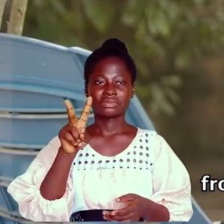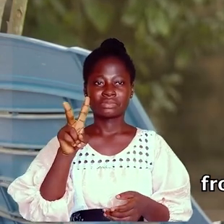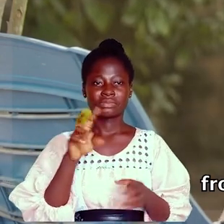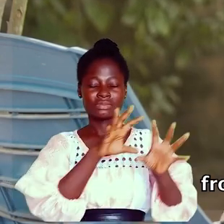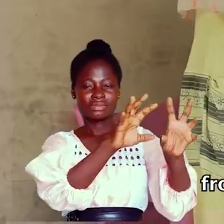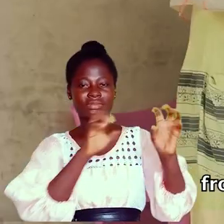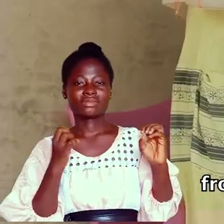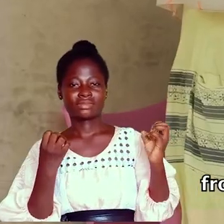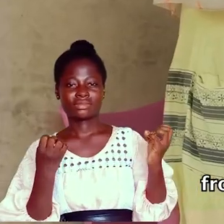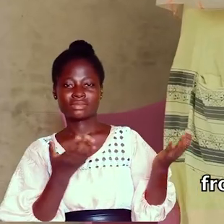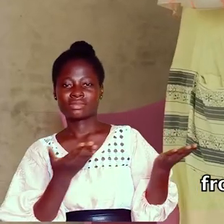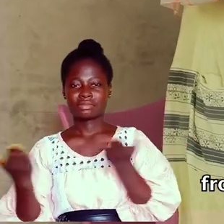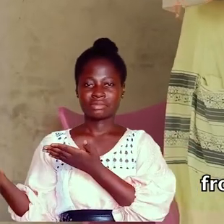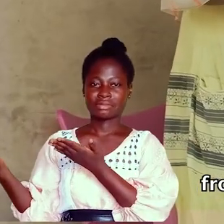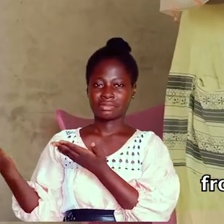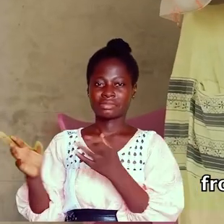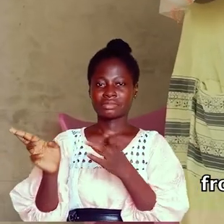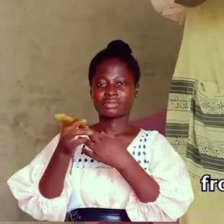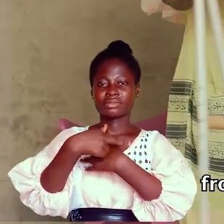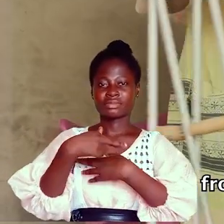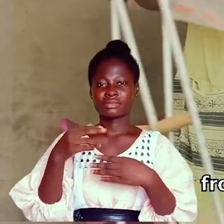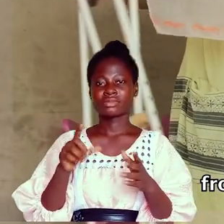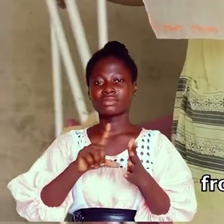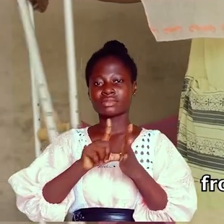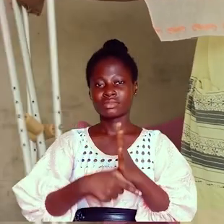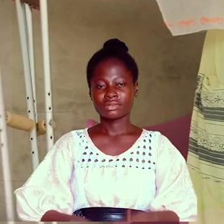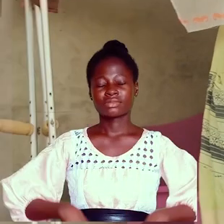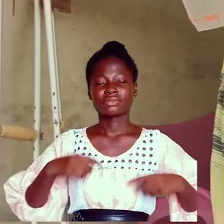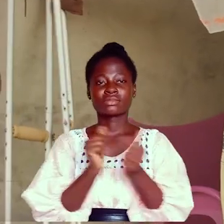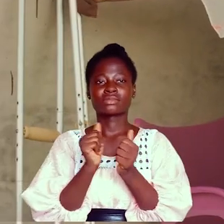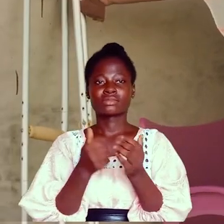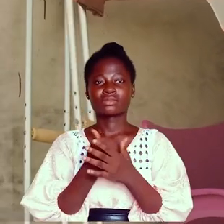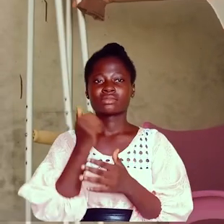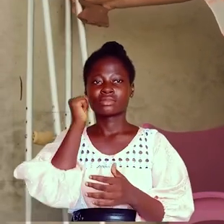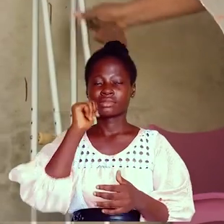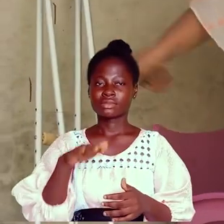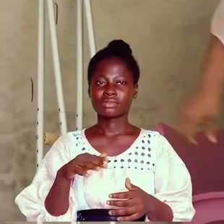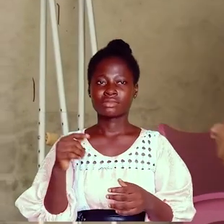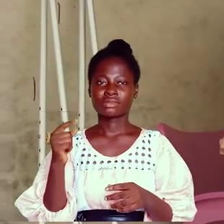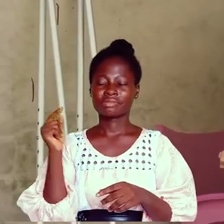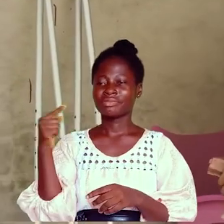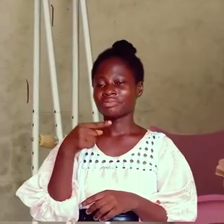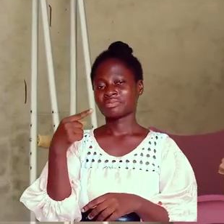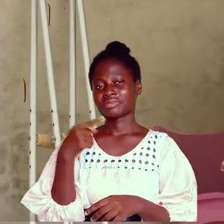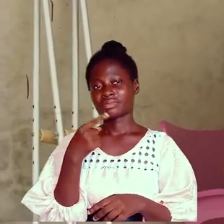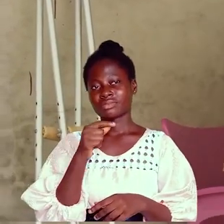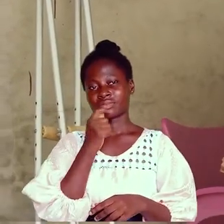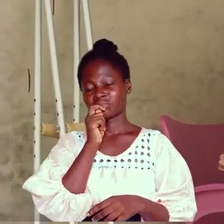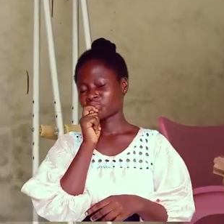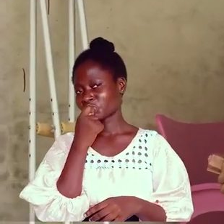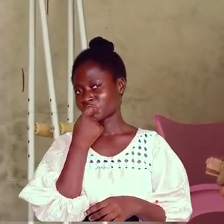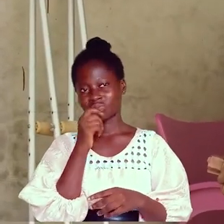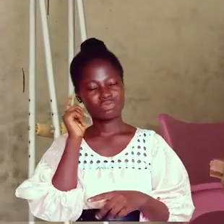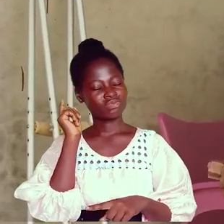for the television and other stuff from the hall and sent them to the room at the back and was living there with a new woman. At a point,